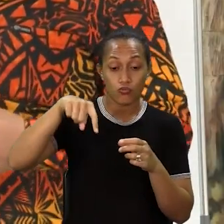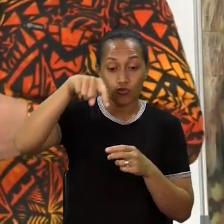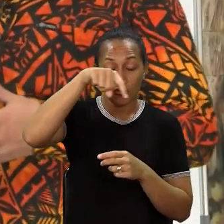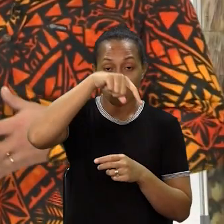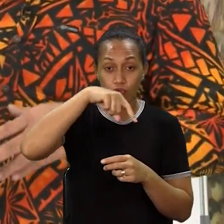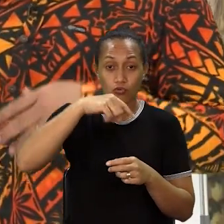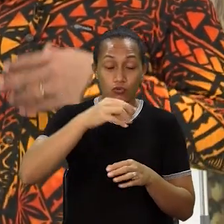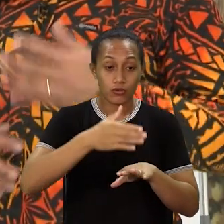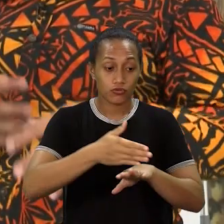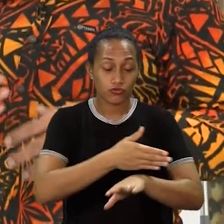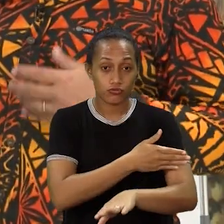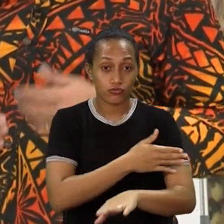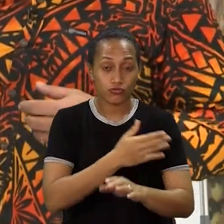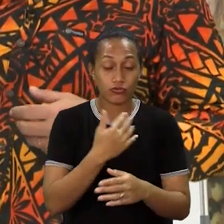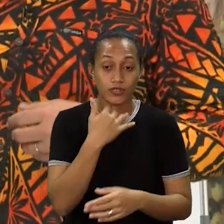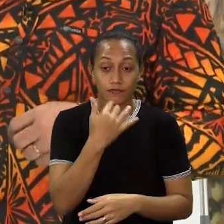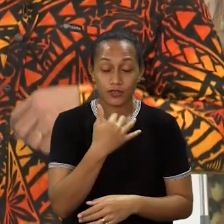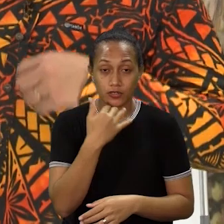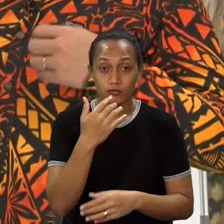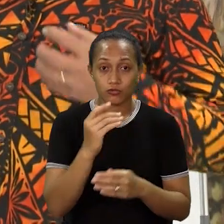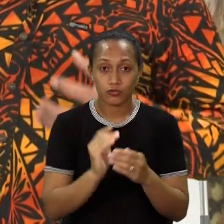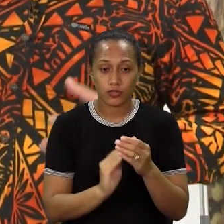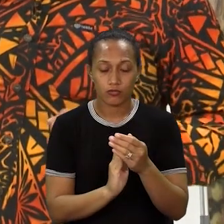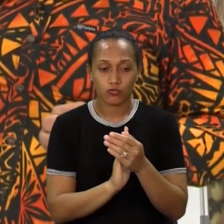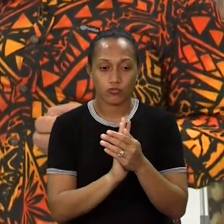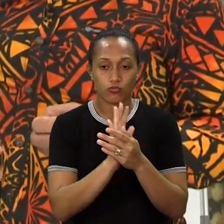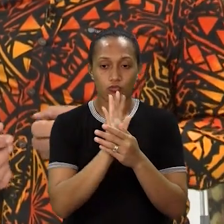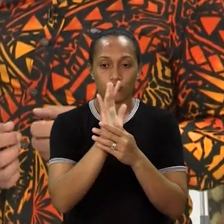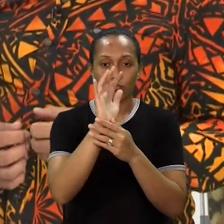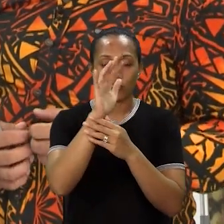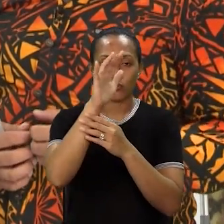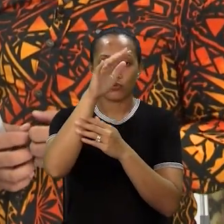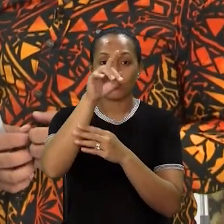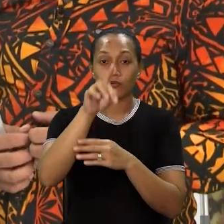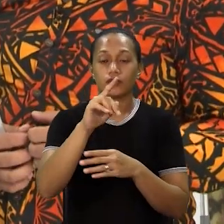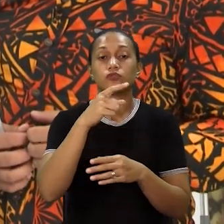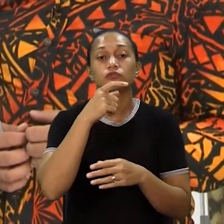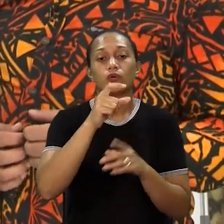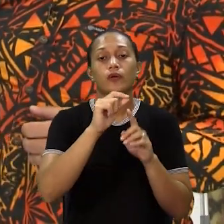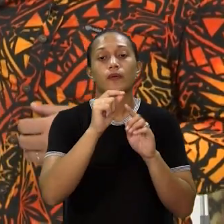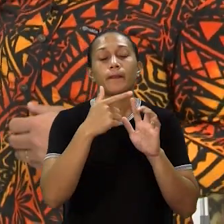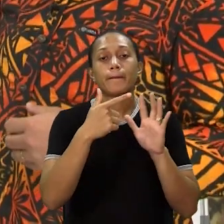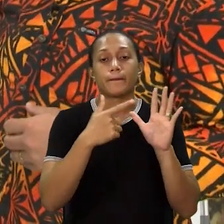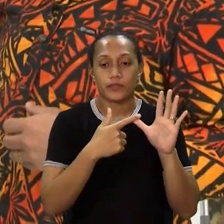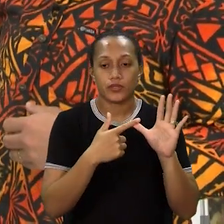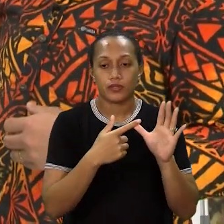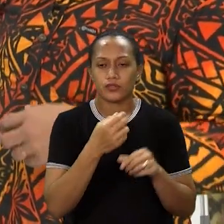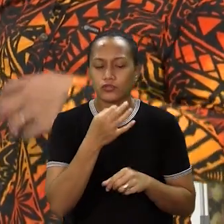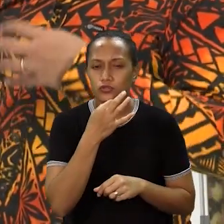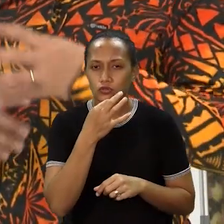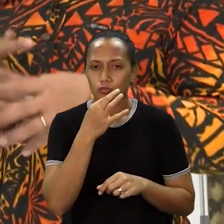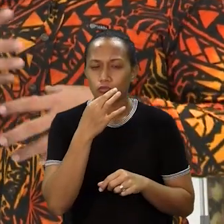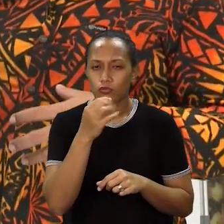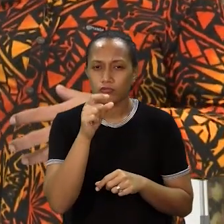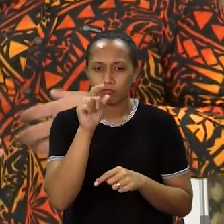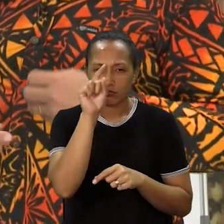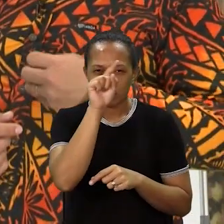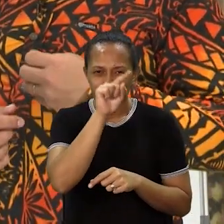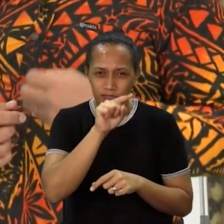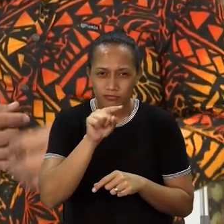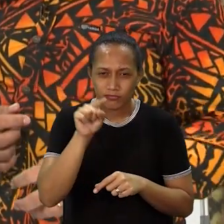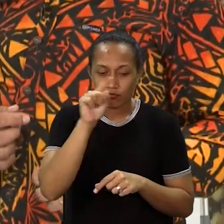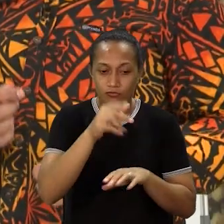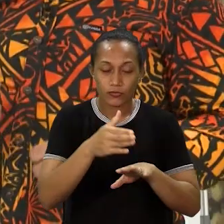a small, round, green vegetable that grows as a seed in a pot. This word pea, it is a